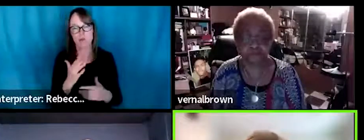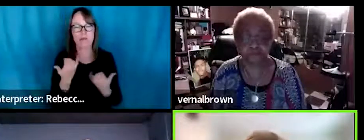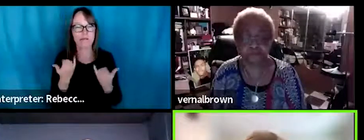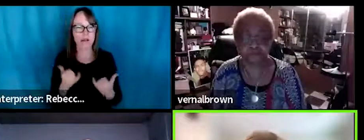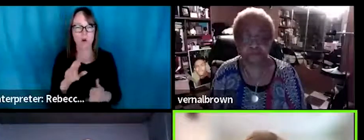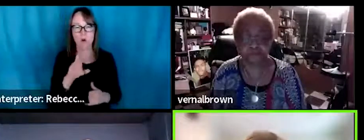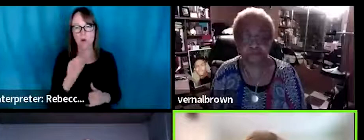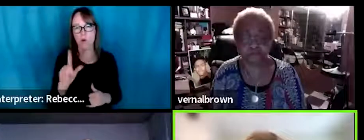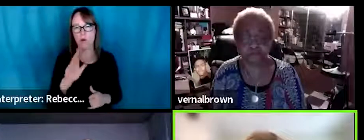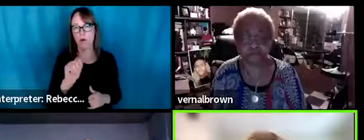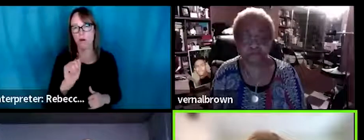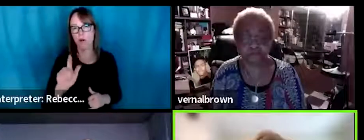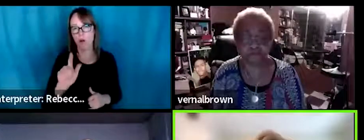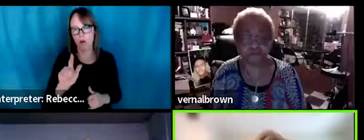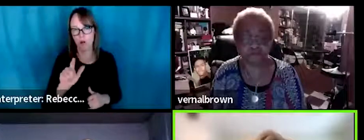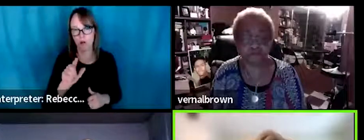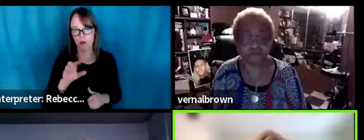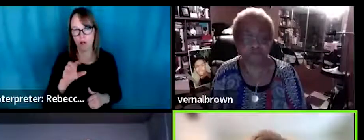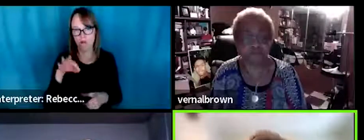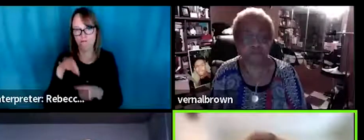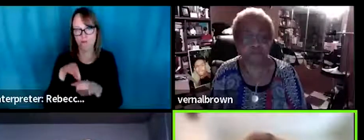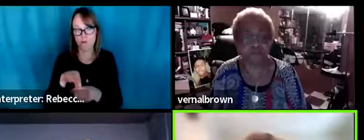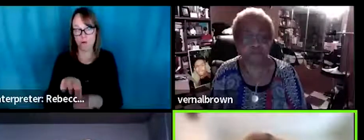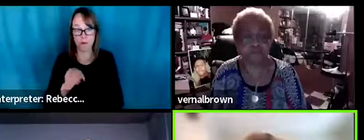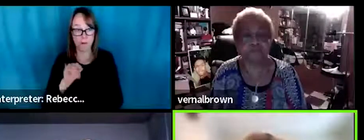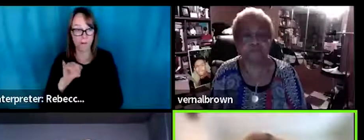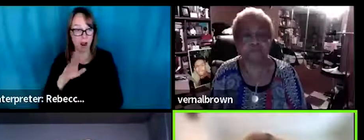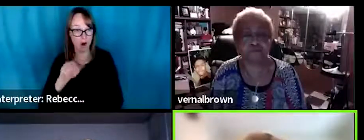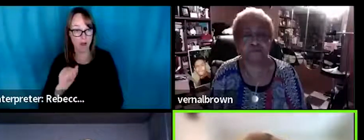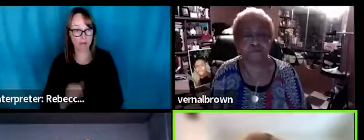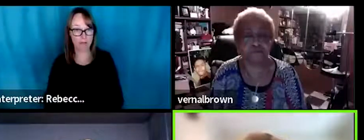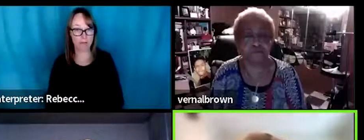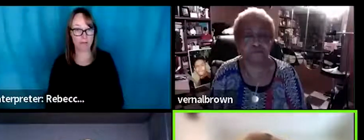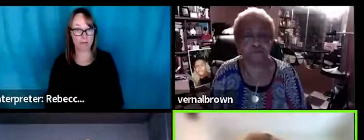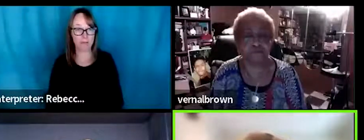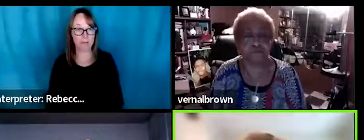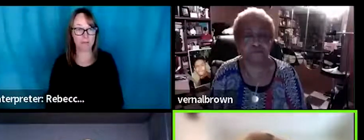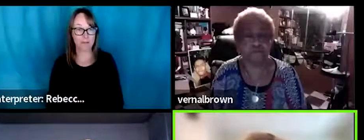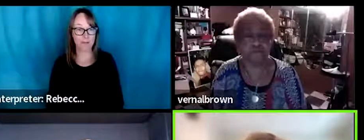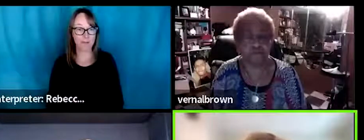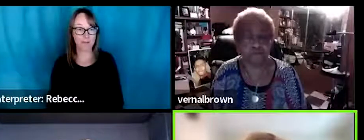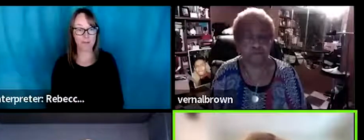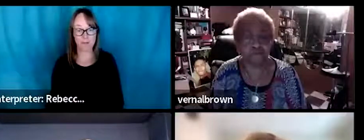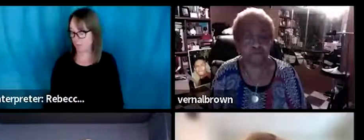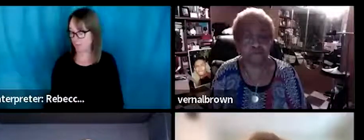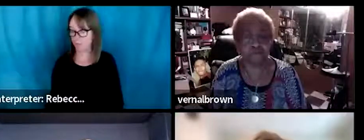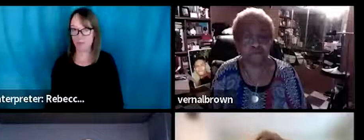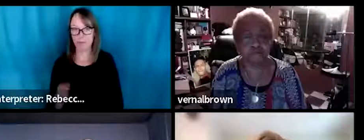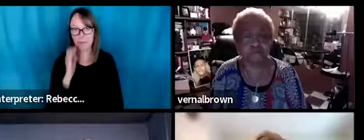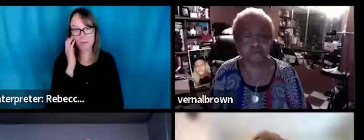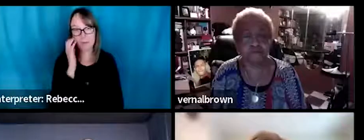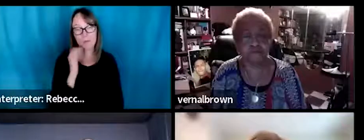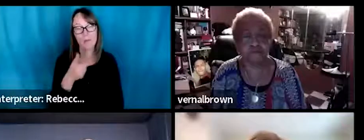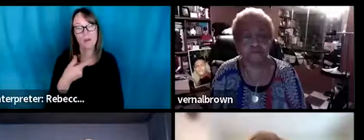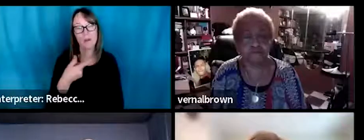Myra. Commissioner Gladney.